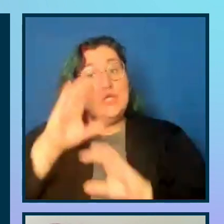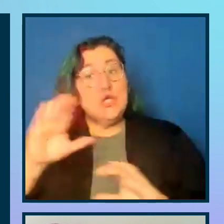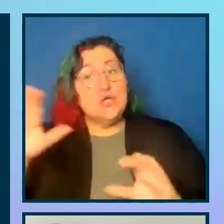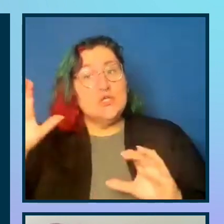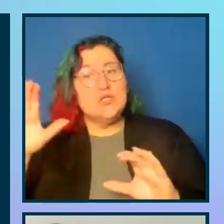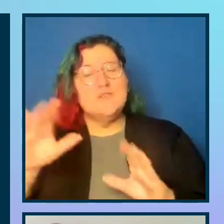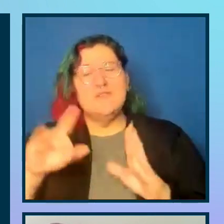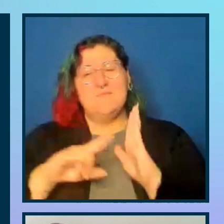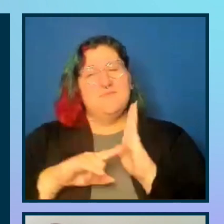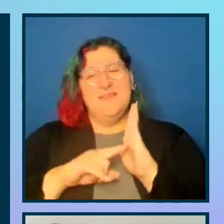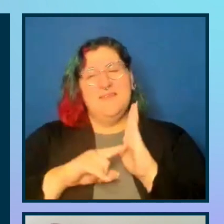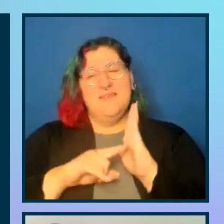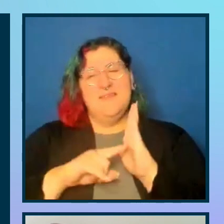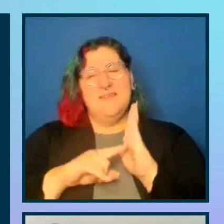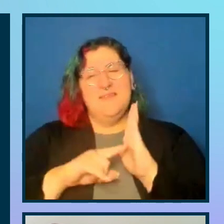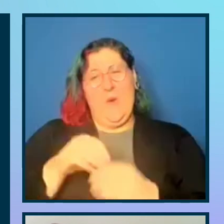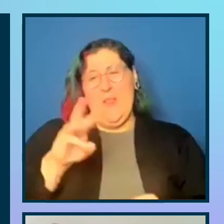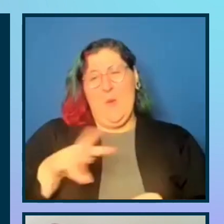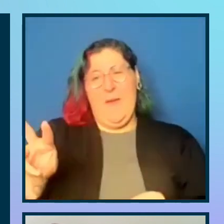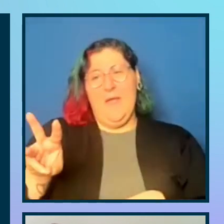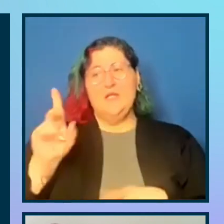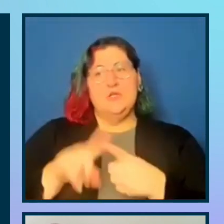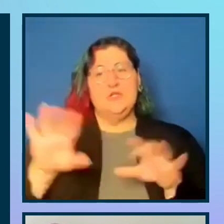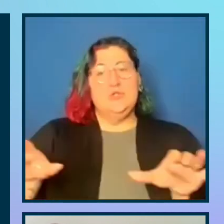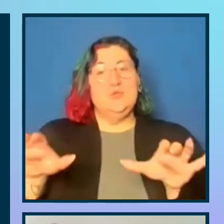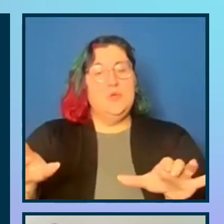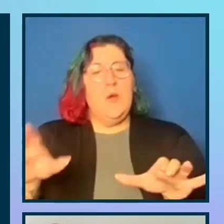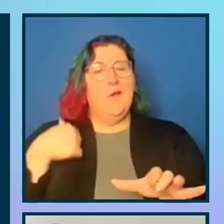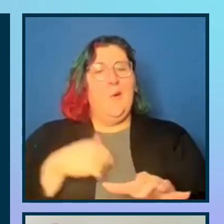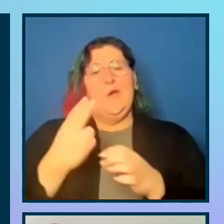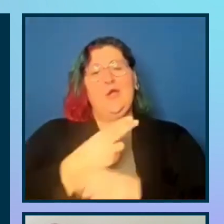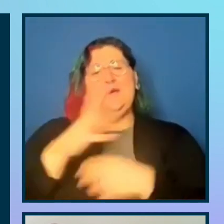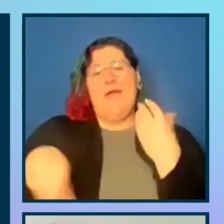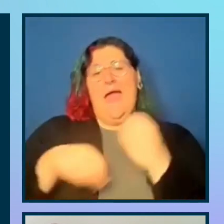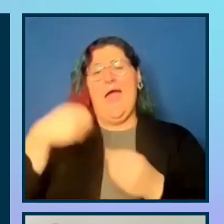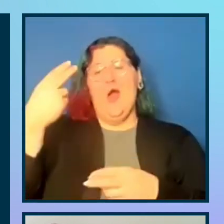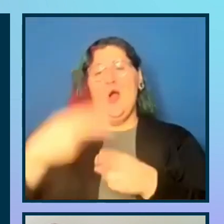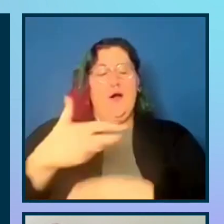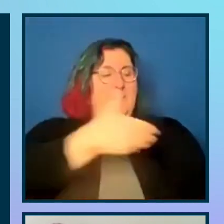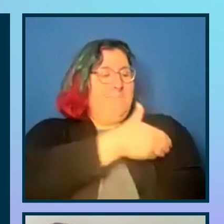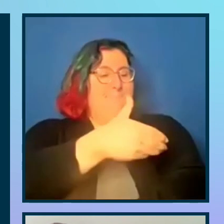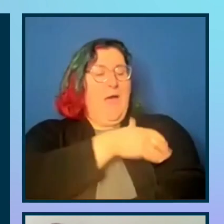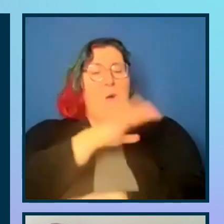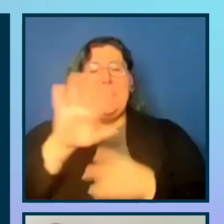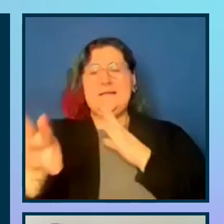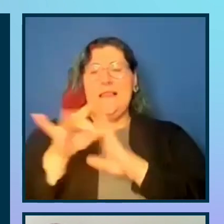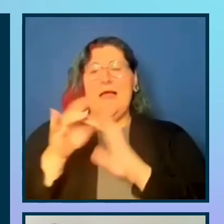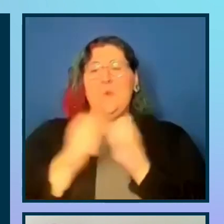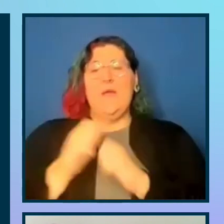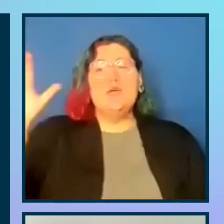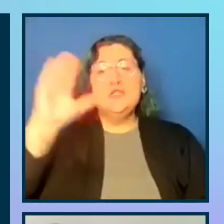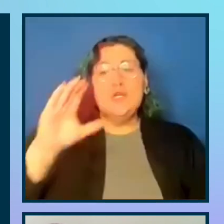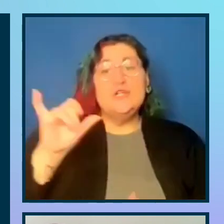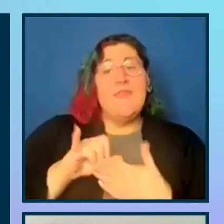in the web page. To achieve the search, we use another add-on called Power Select with Search, which is available on GitHub and it's open sourced.